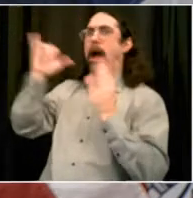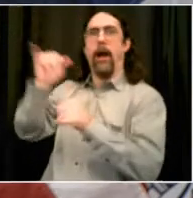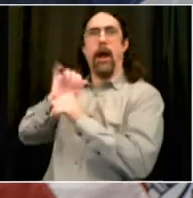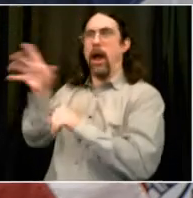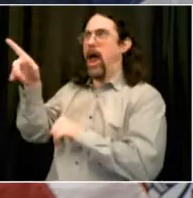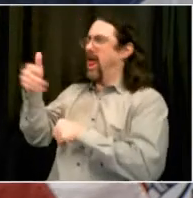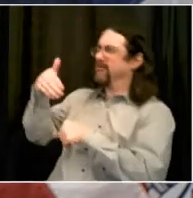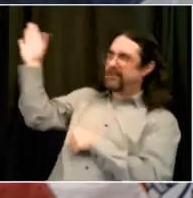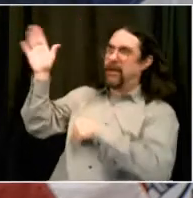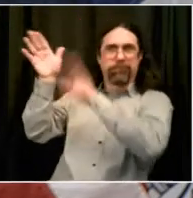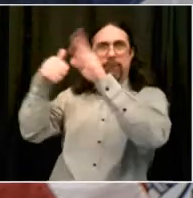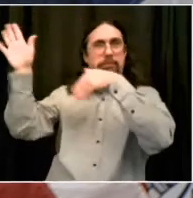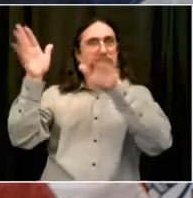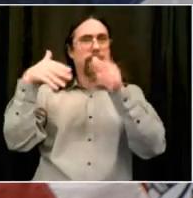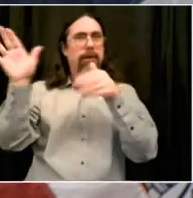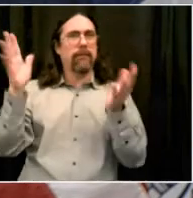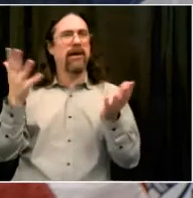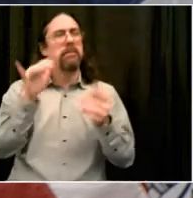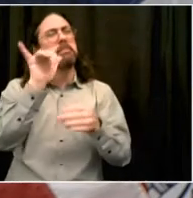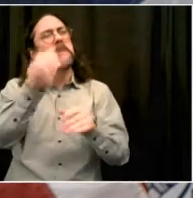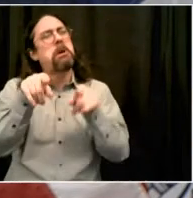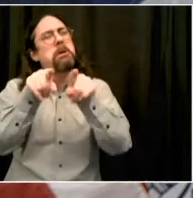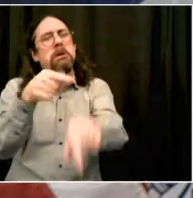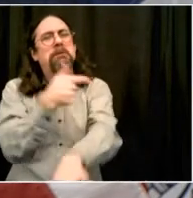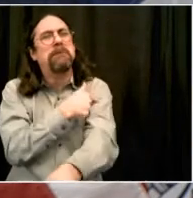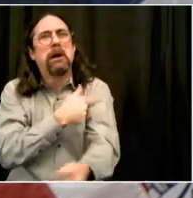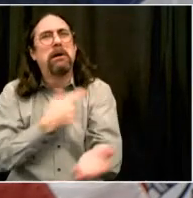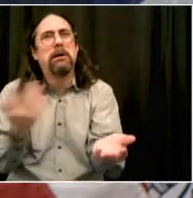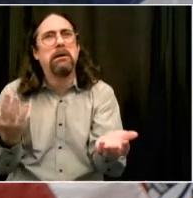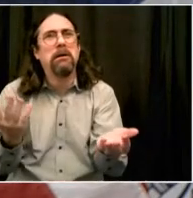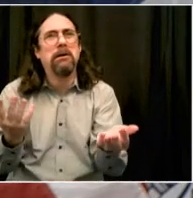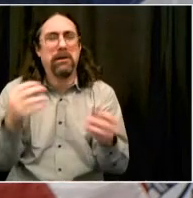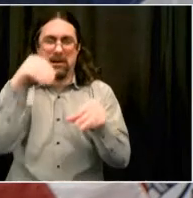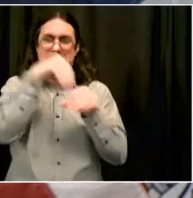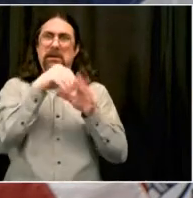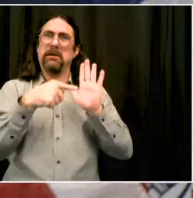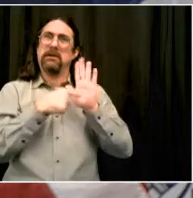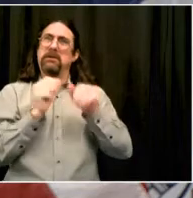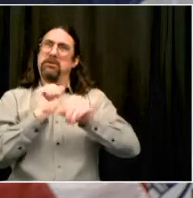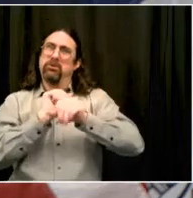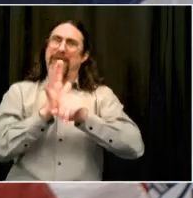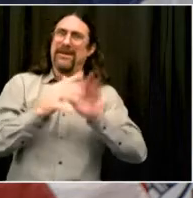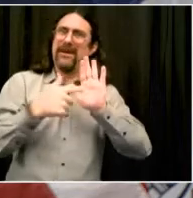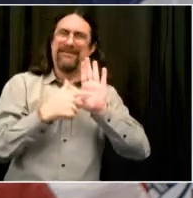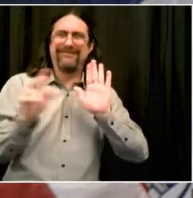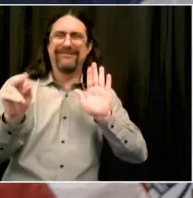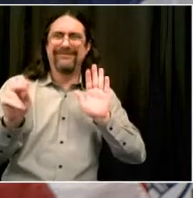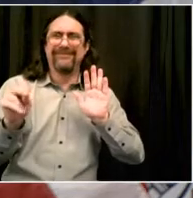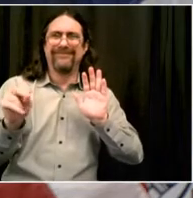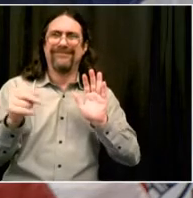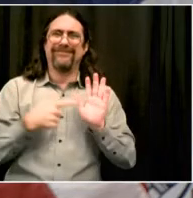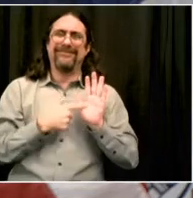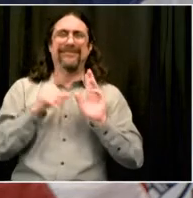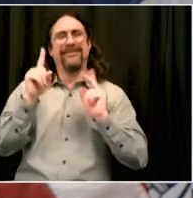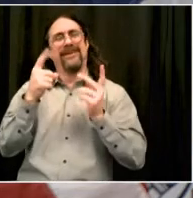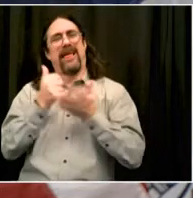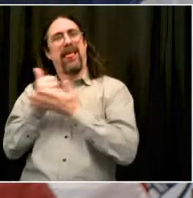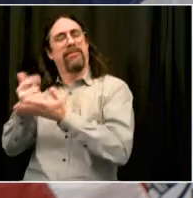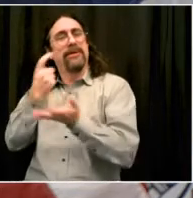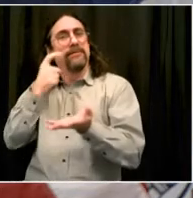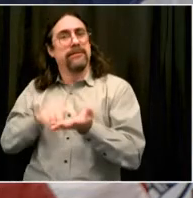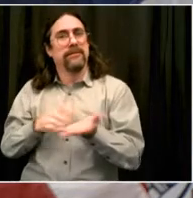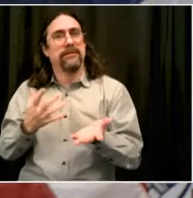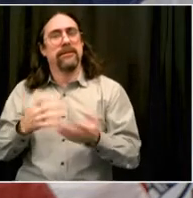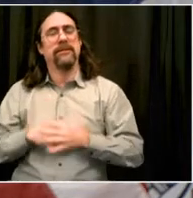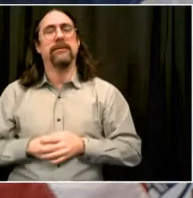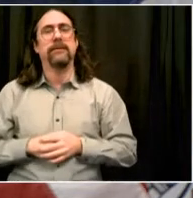Is she out there? I couldn't agree more with, I am here, hello. There you go. Could not agree more with Dr. Varma. I really appreciate the plain language explanation,